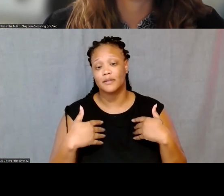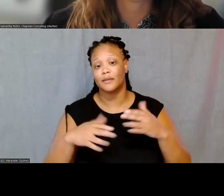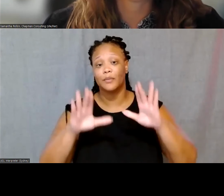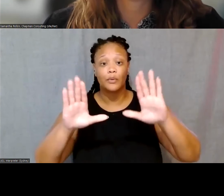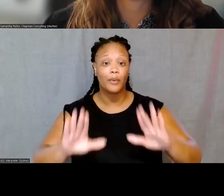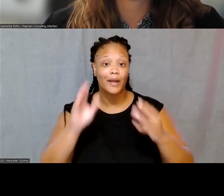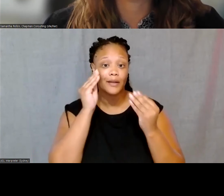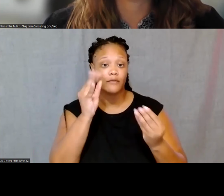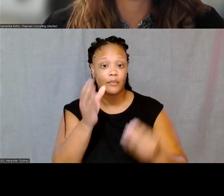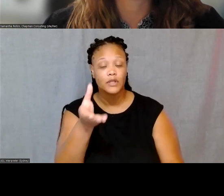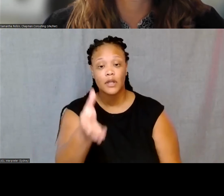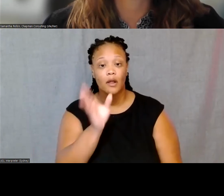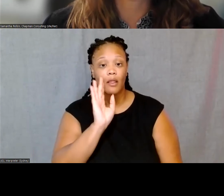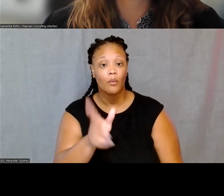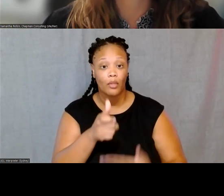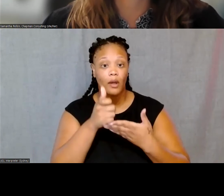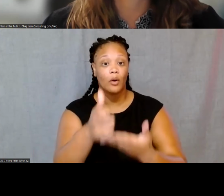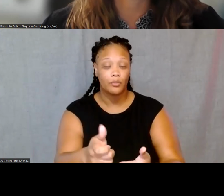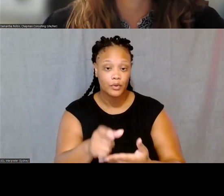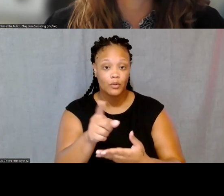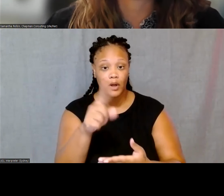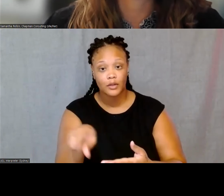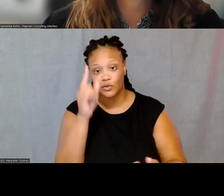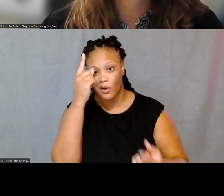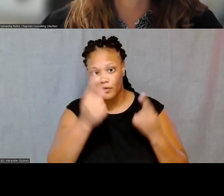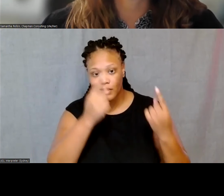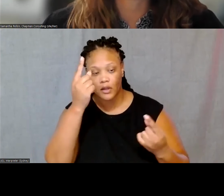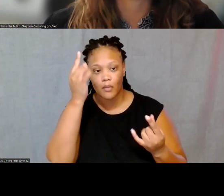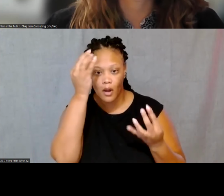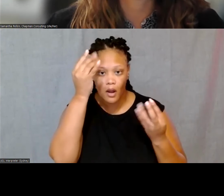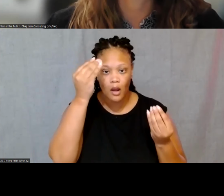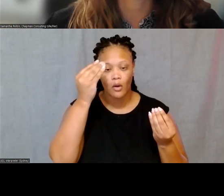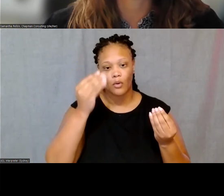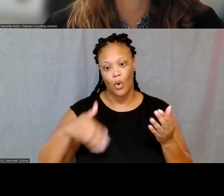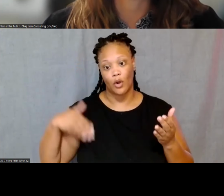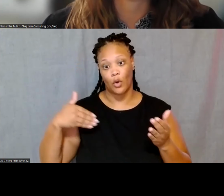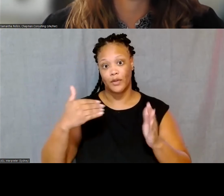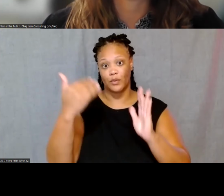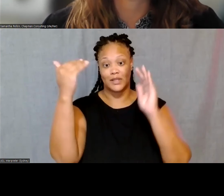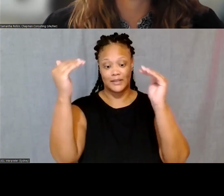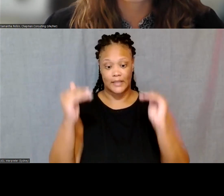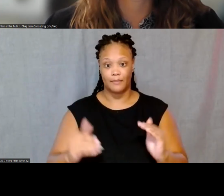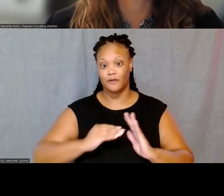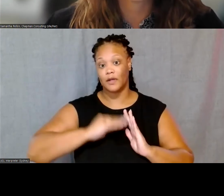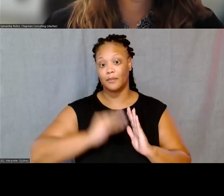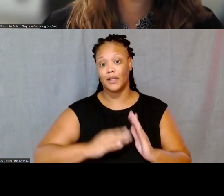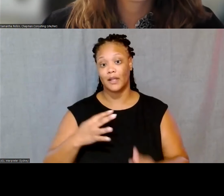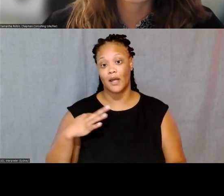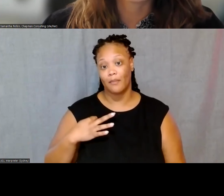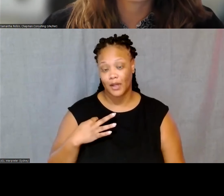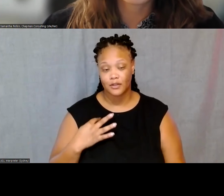in there that will help you if as you're thinking about or pondering or going through the steps of completing an